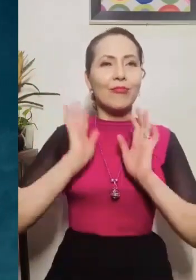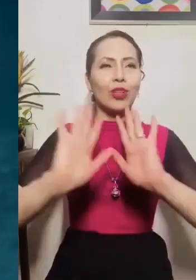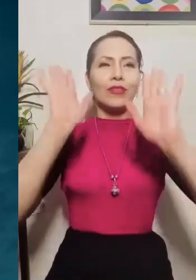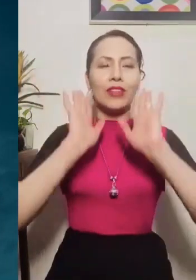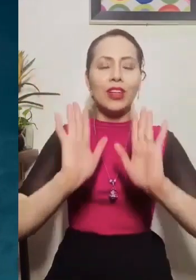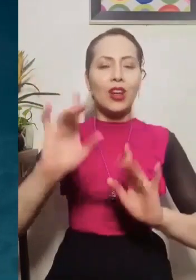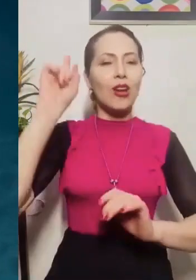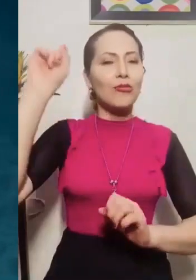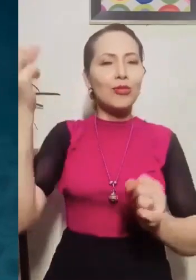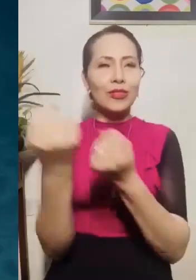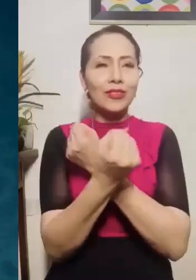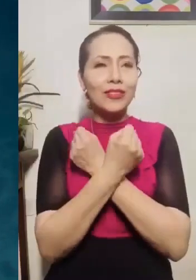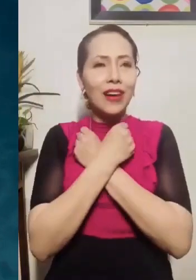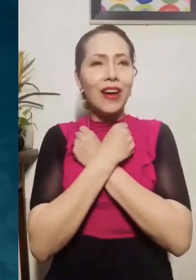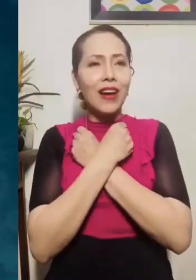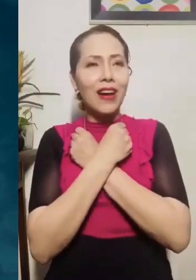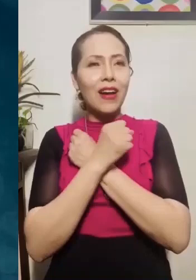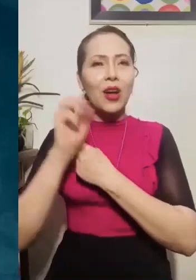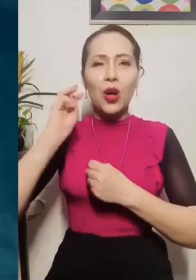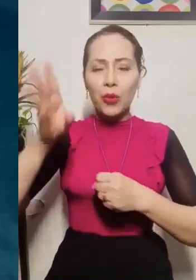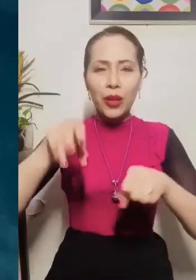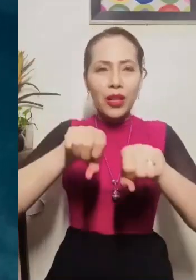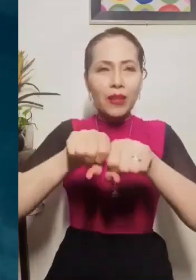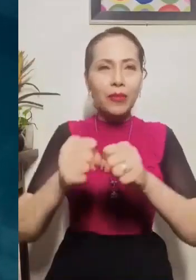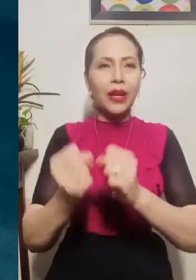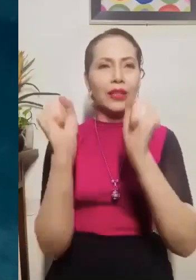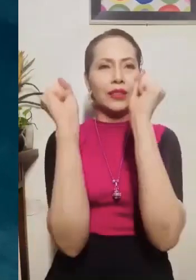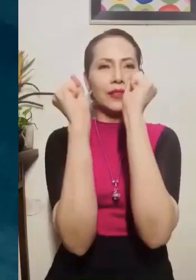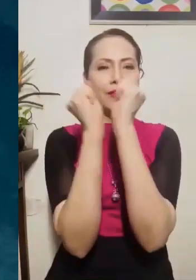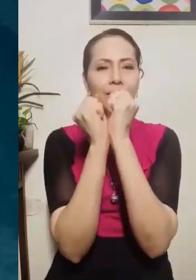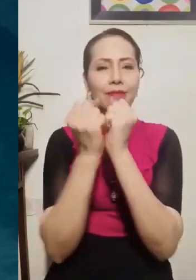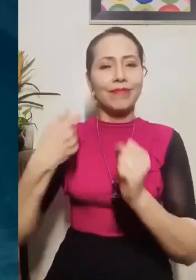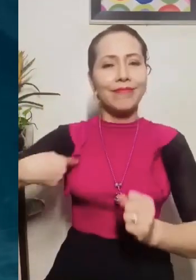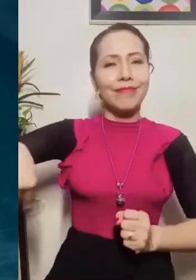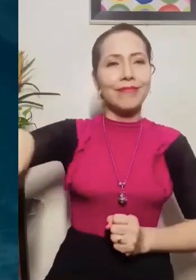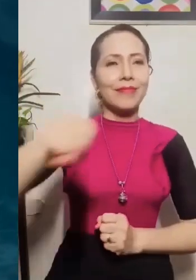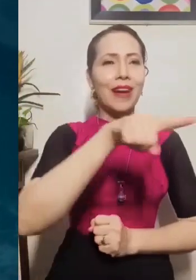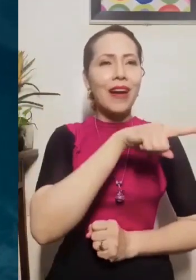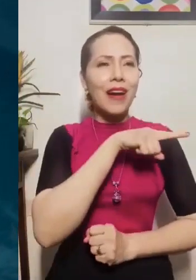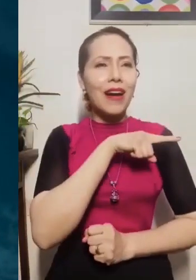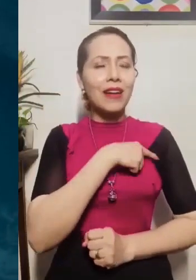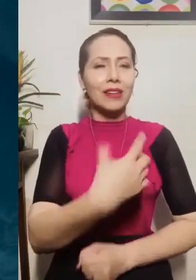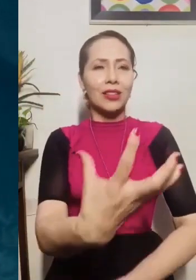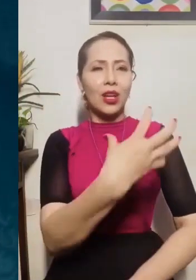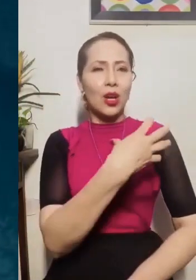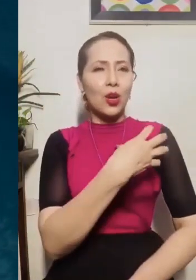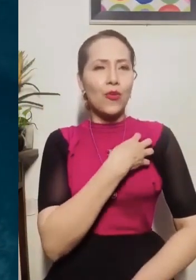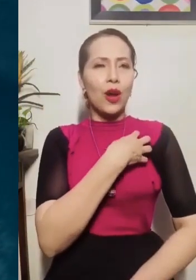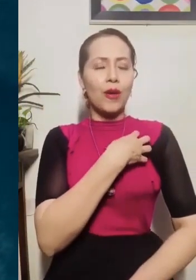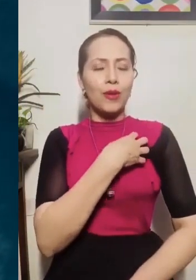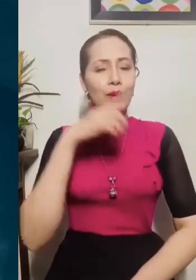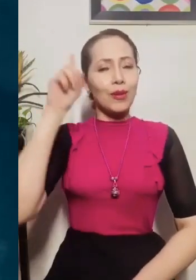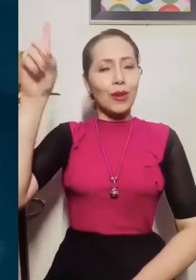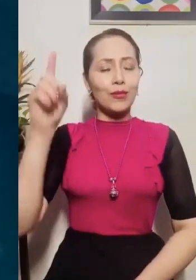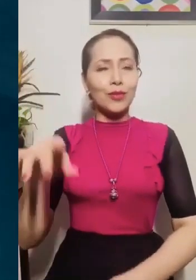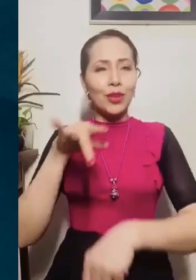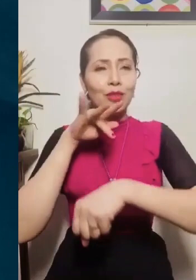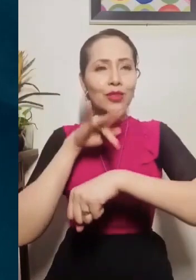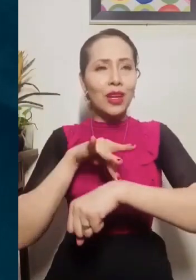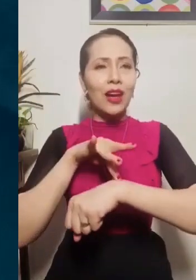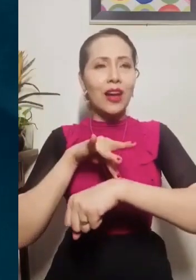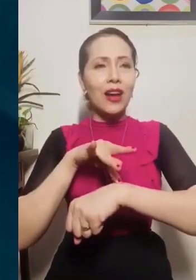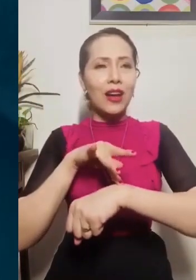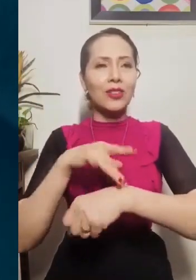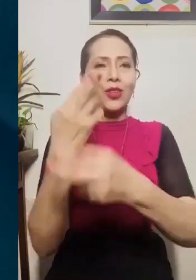The wonder of your love will break the chains that bind. The power of